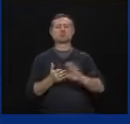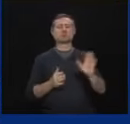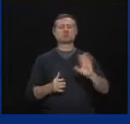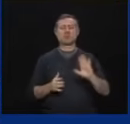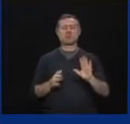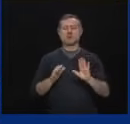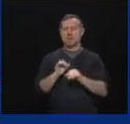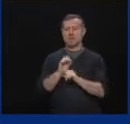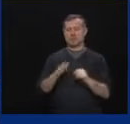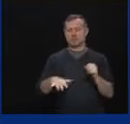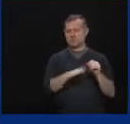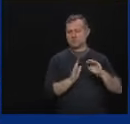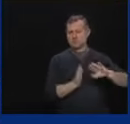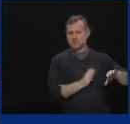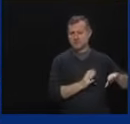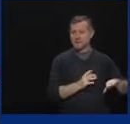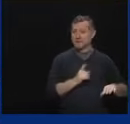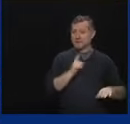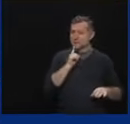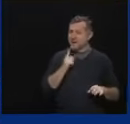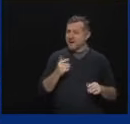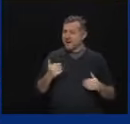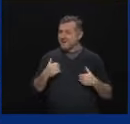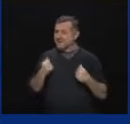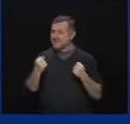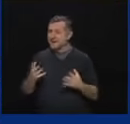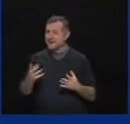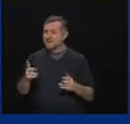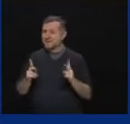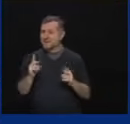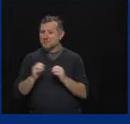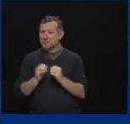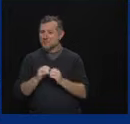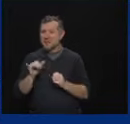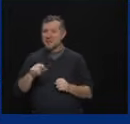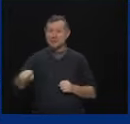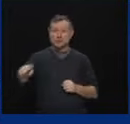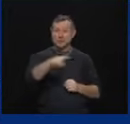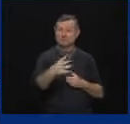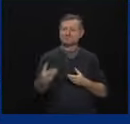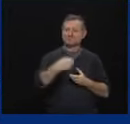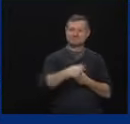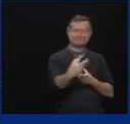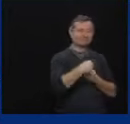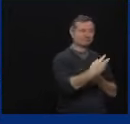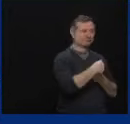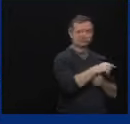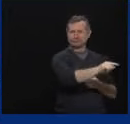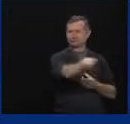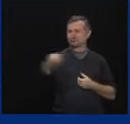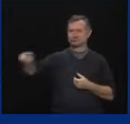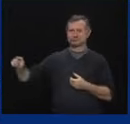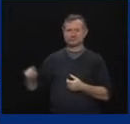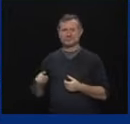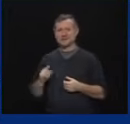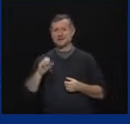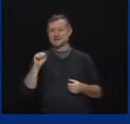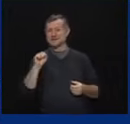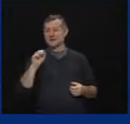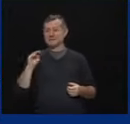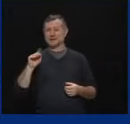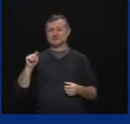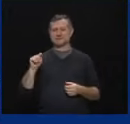to the side. There are far more people that are engaged in this, and even in a lot, the EMTs. I mean, we'll have 50,000